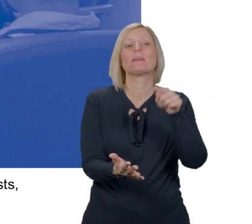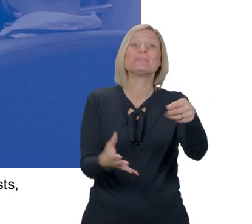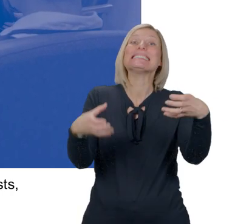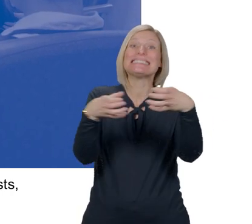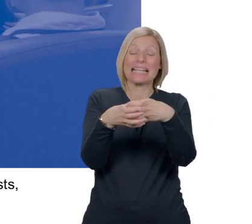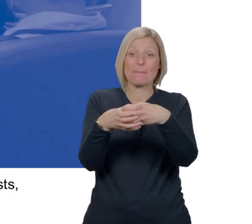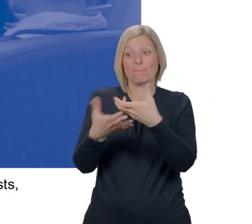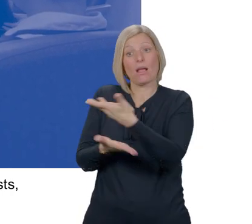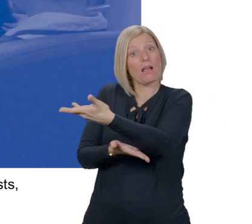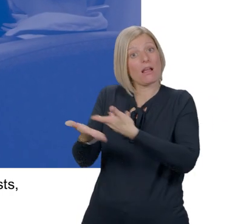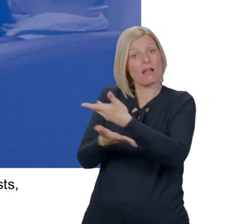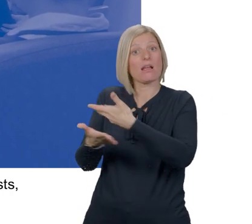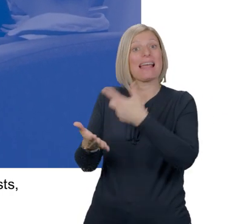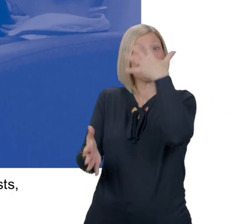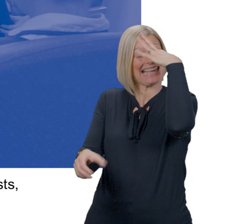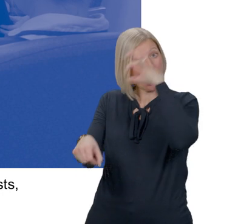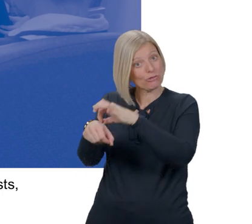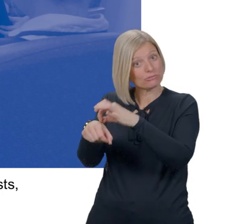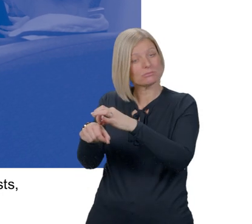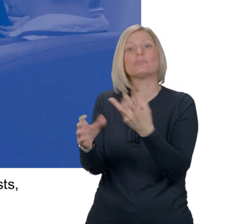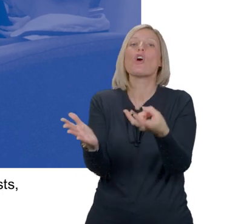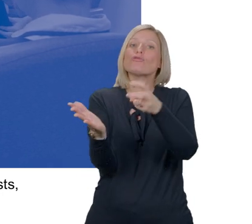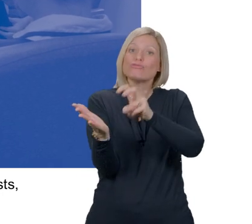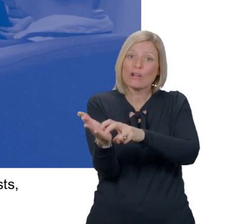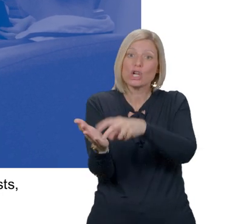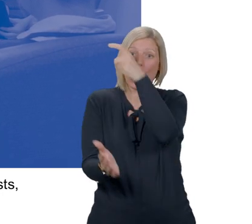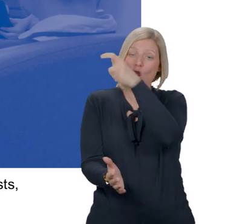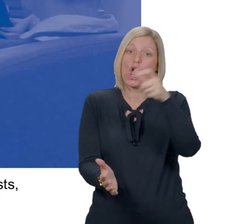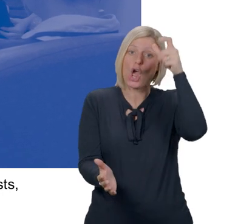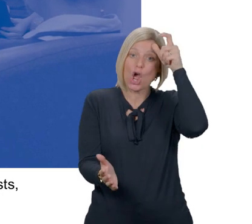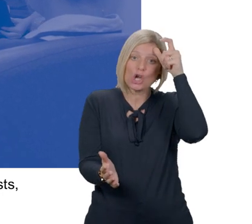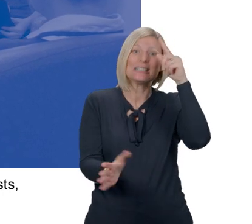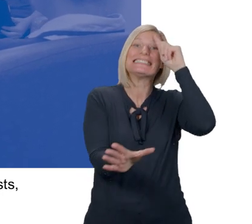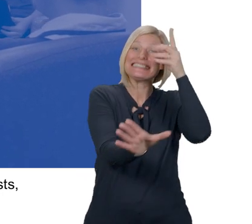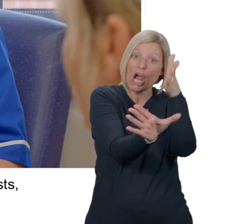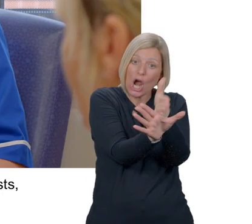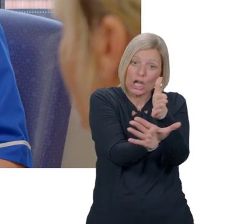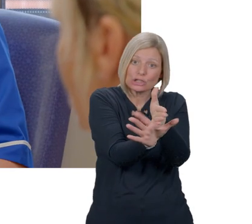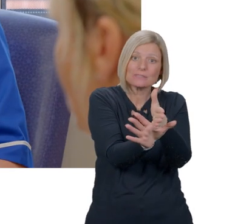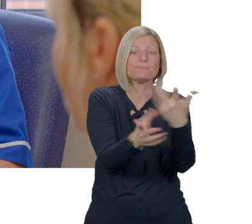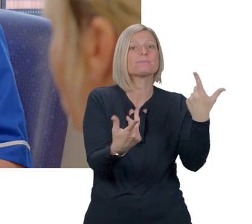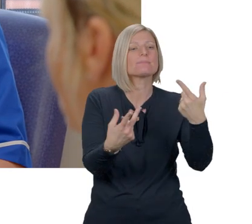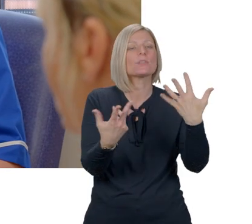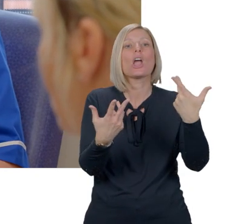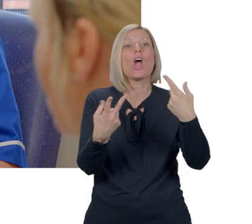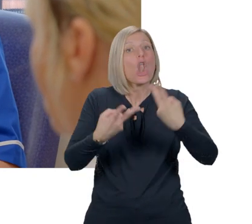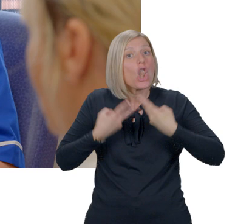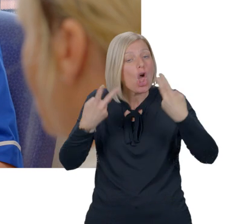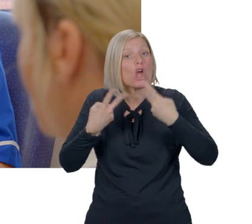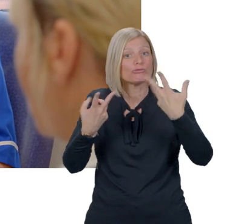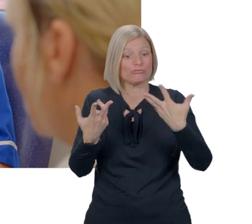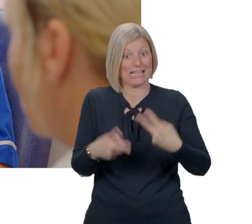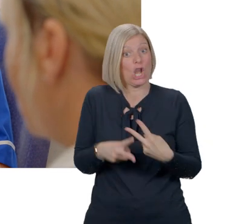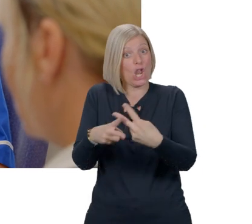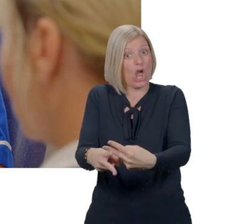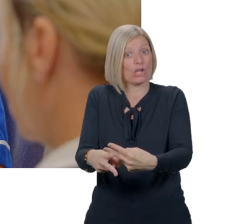nurses, psychologist, nursery nurses, occupational therapist, and nursing assistants. We are all highly skilled and have